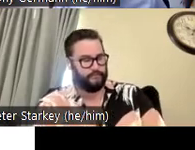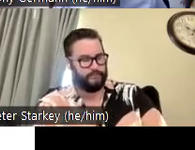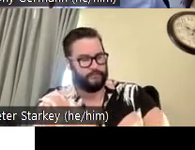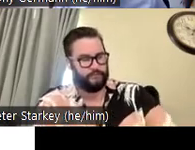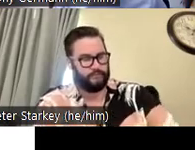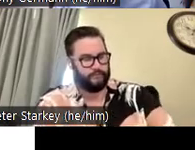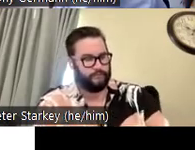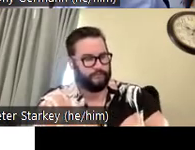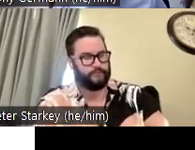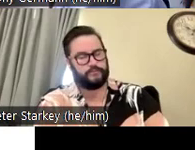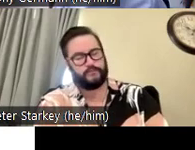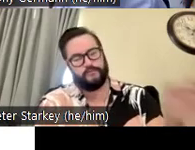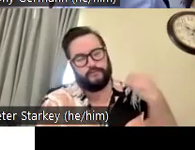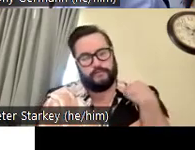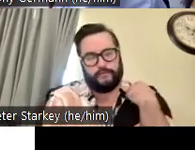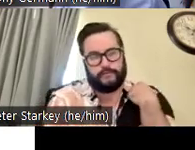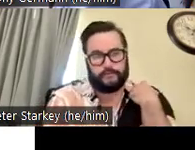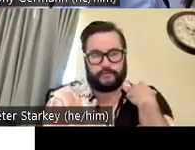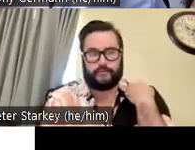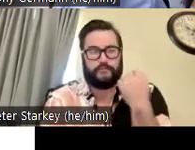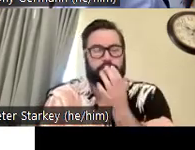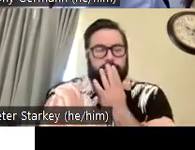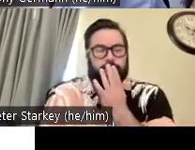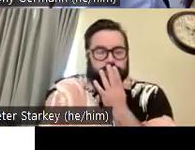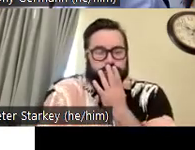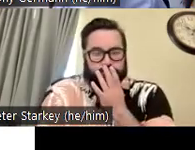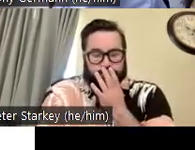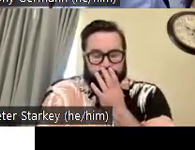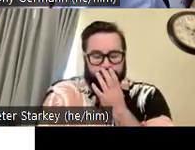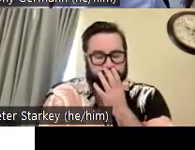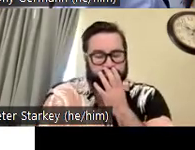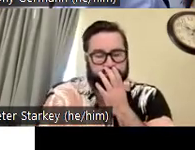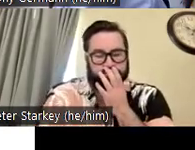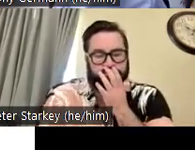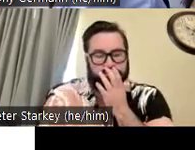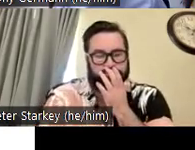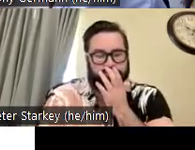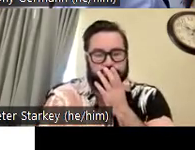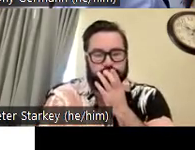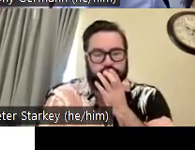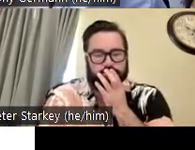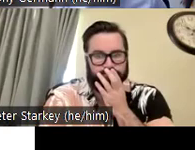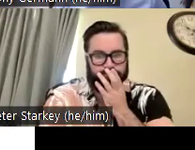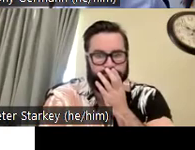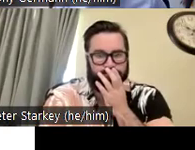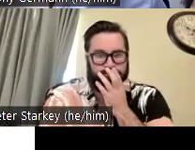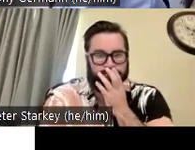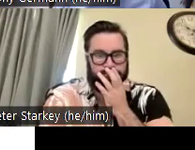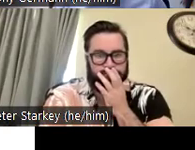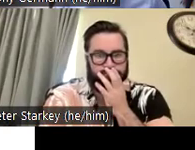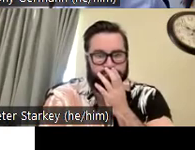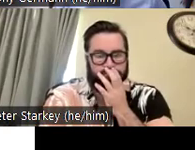what's going to be official business and what isn't. But I would think that a meeting like Sarah's talking about, where you're just, you know,